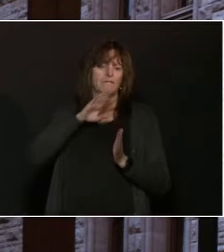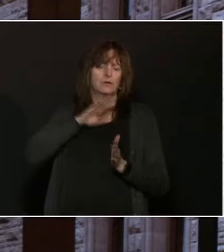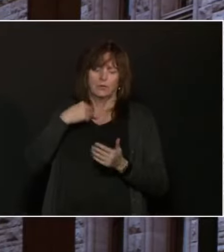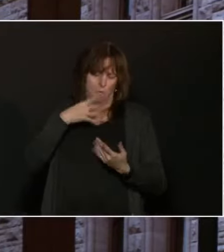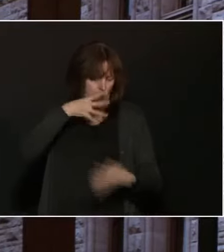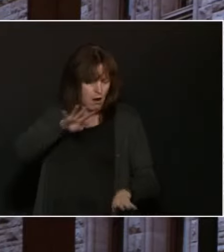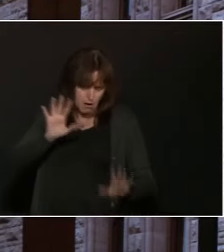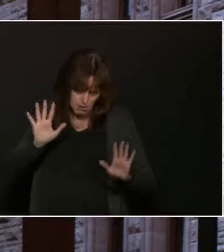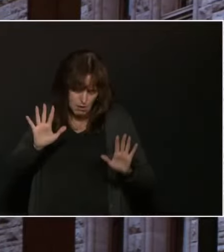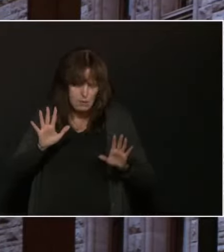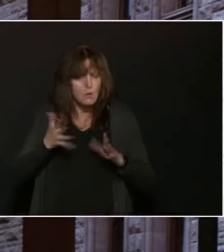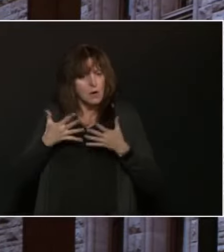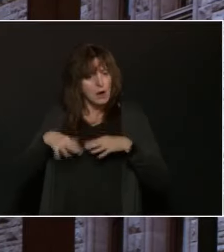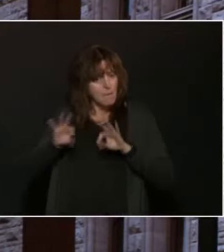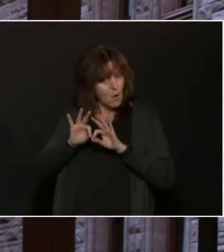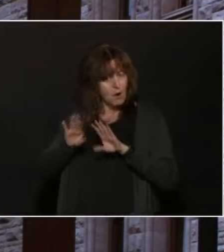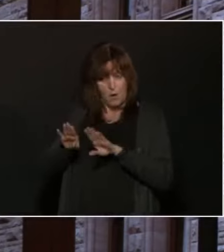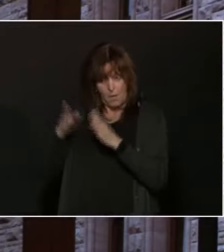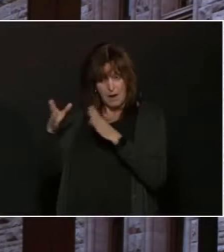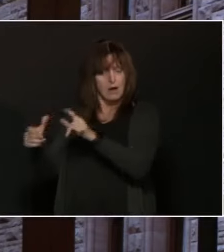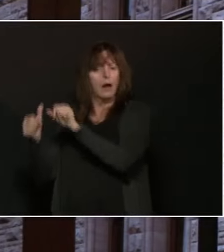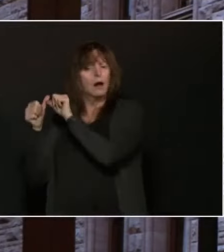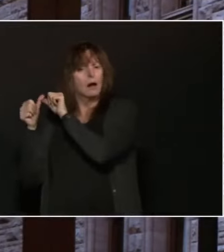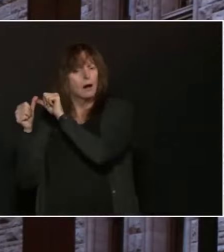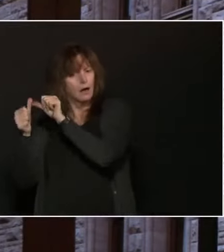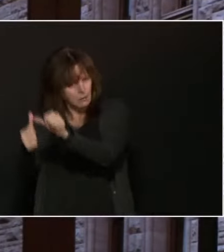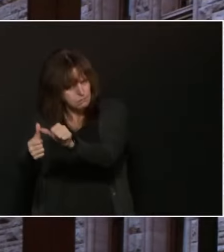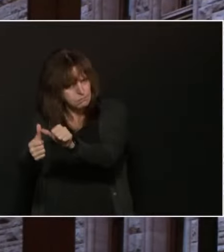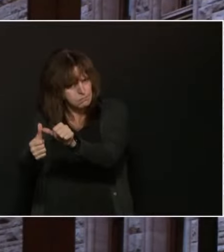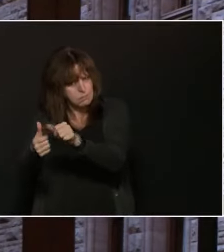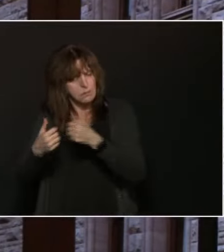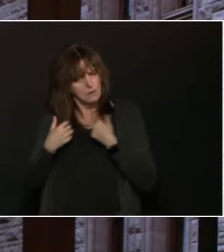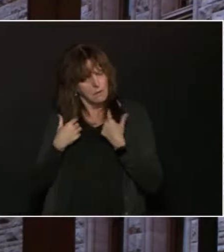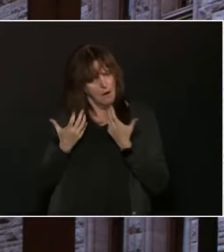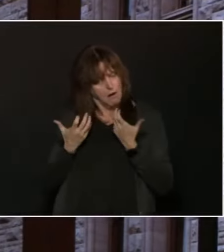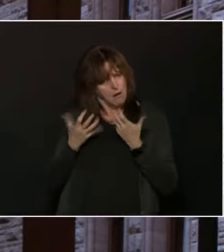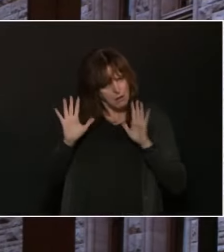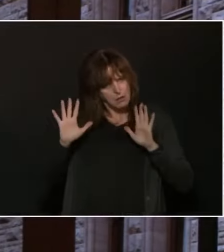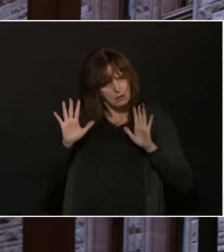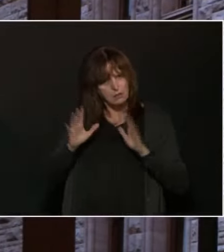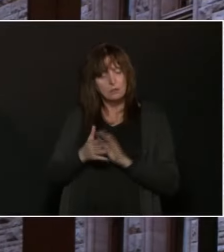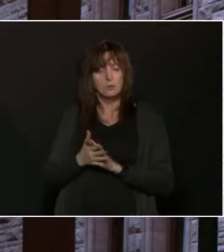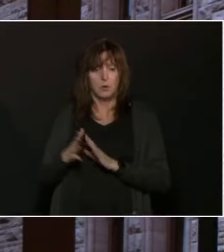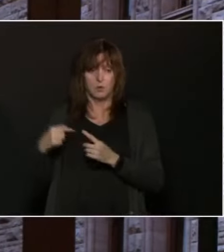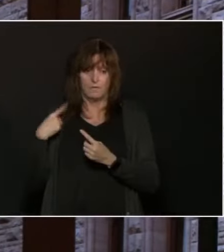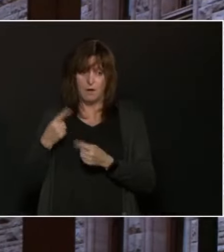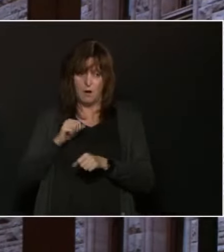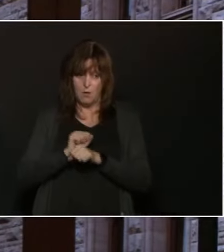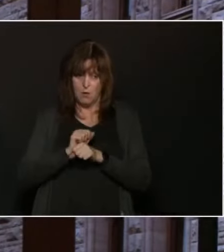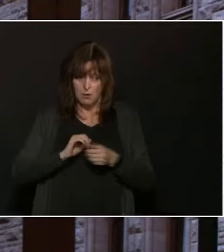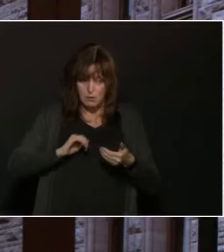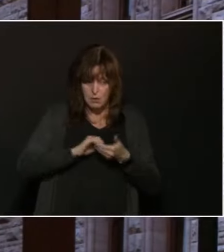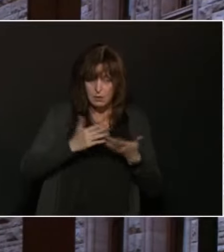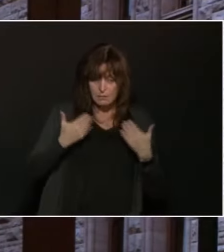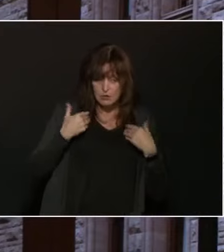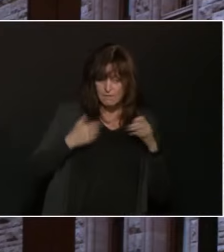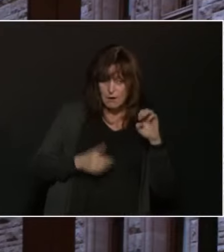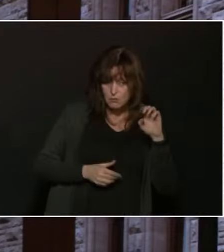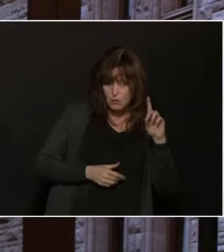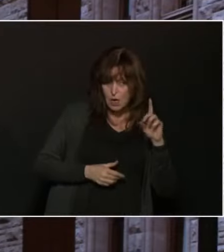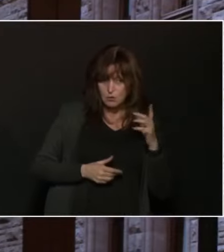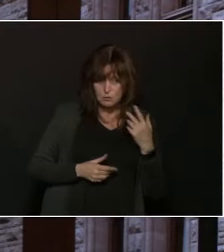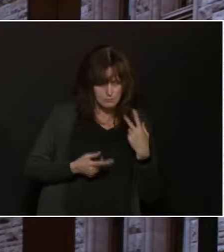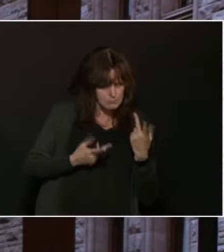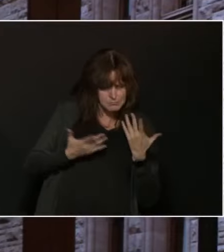to open and stay open. So as a result, we've been working hard with the Ministry of Education to put in more checks and balances, more